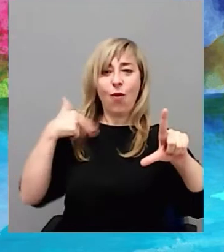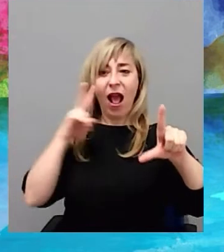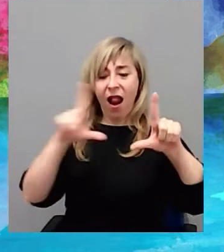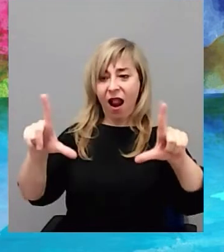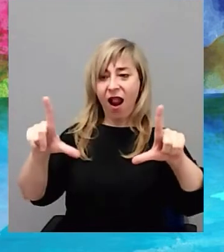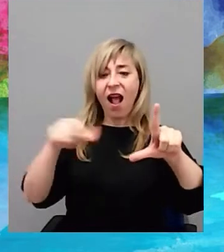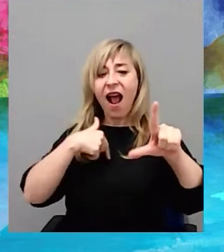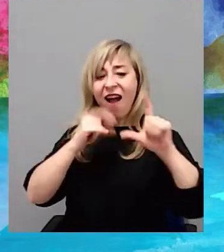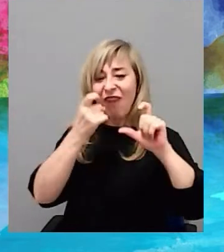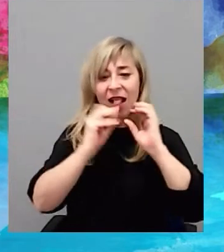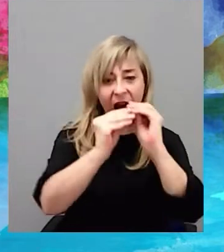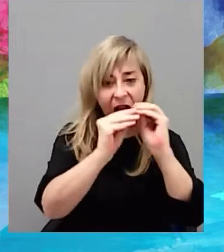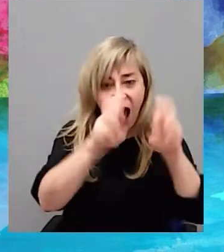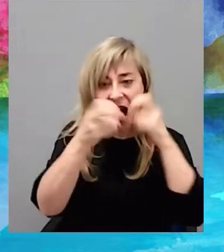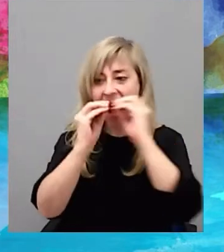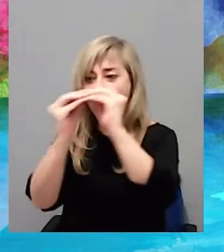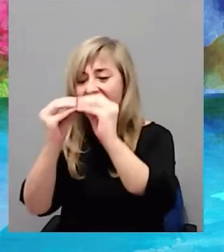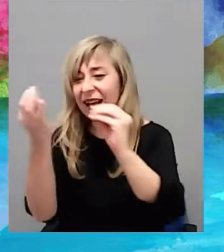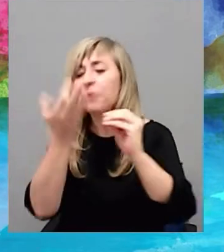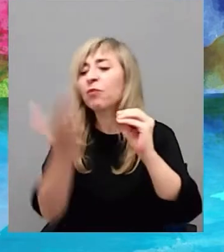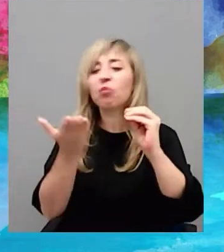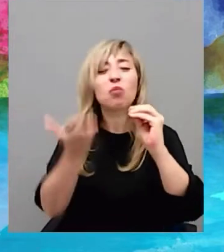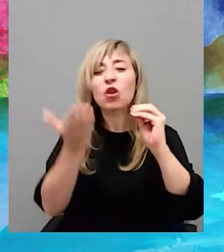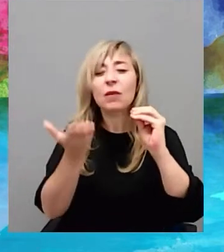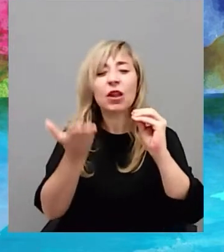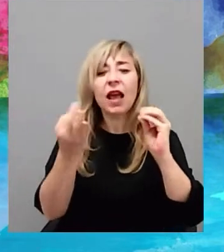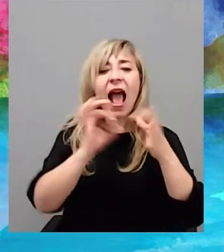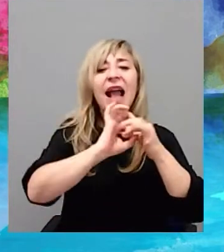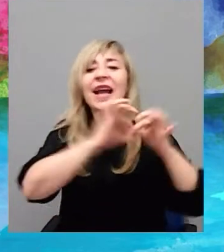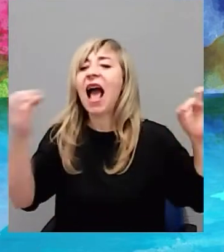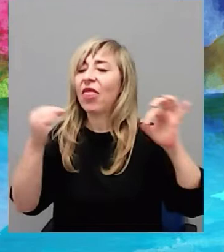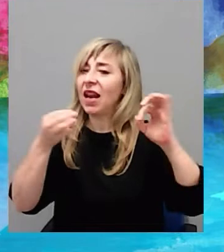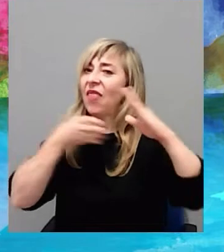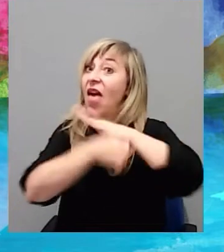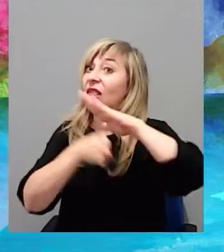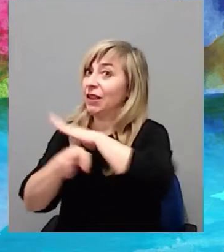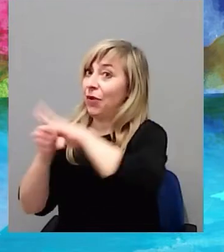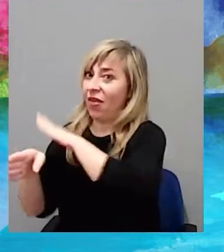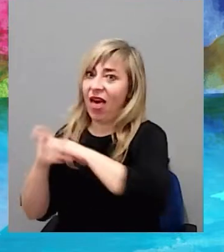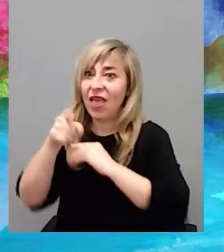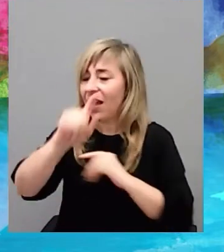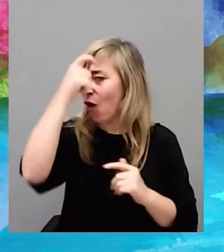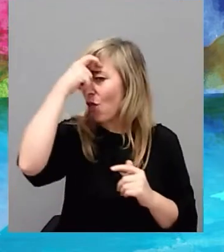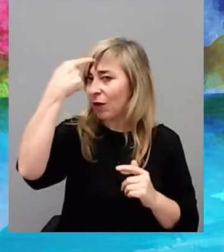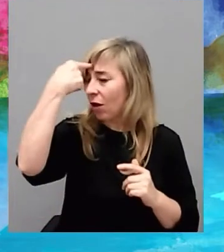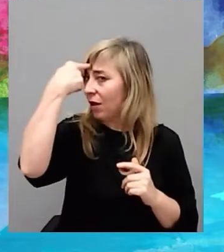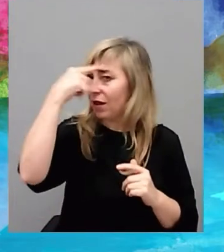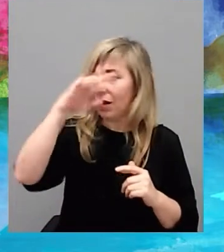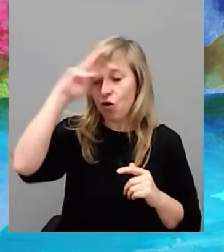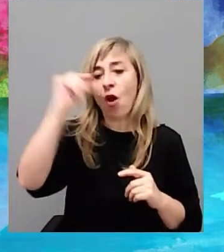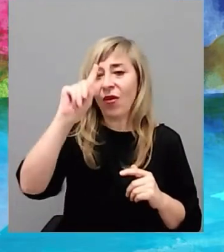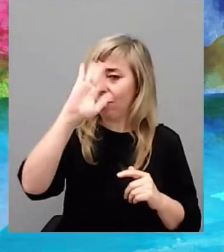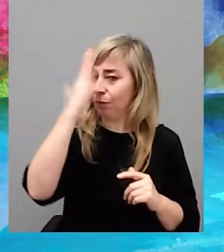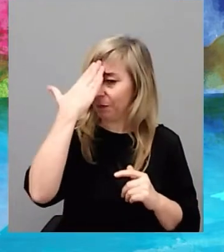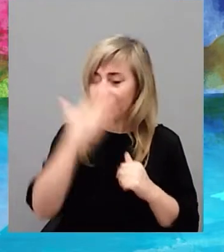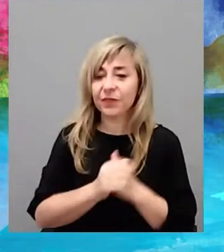and also bearing in mind, taking into account the accessibility. Now,